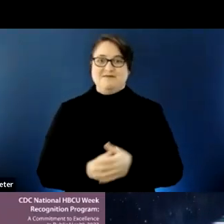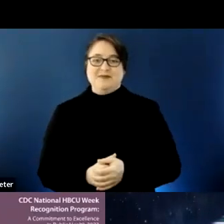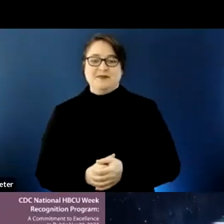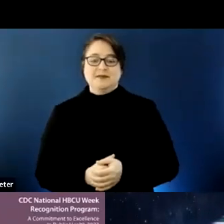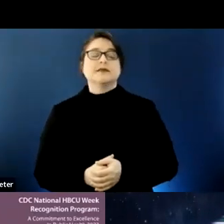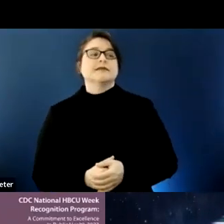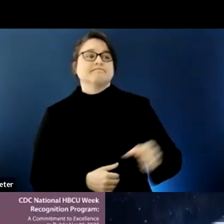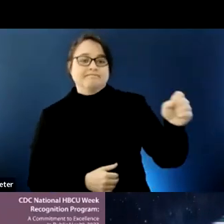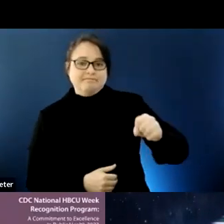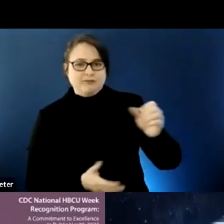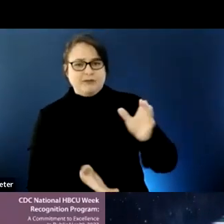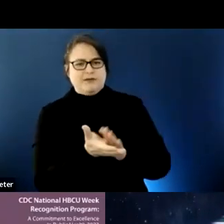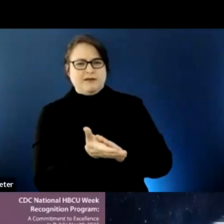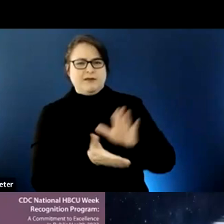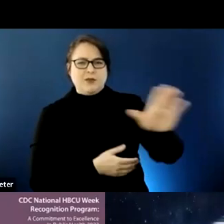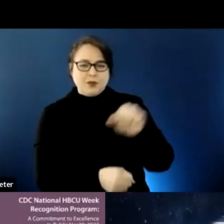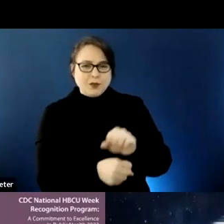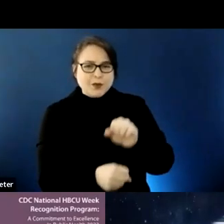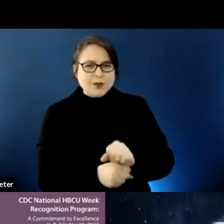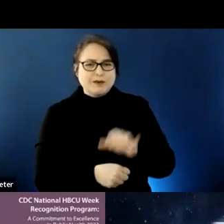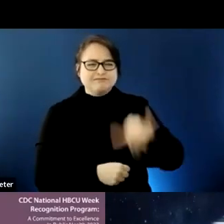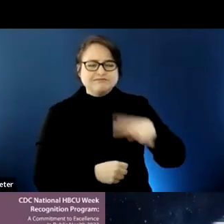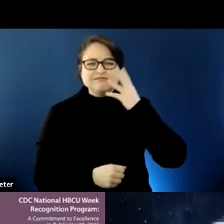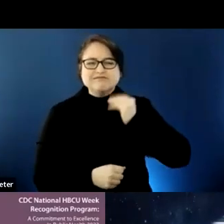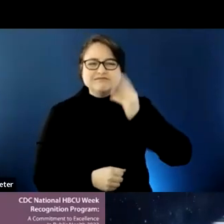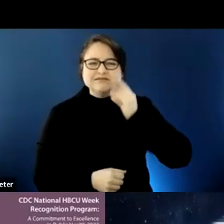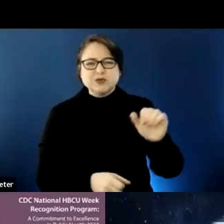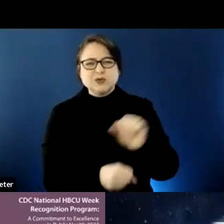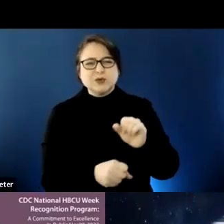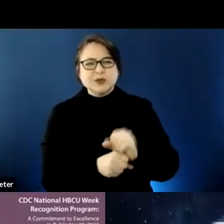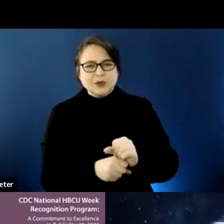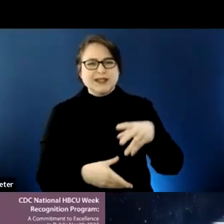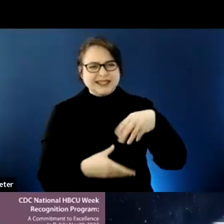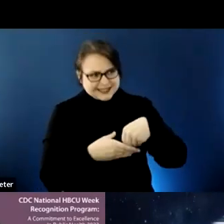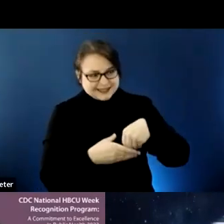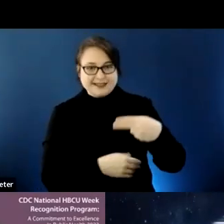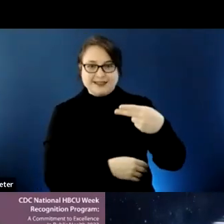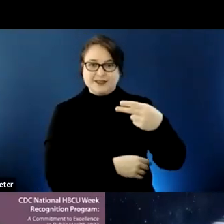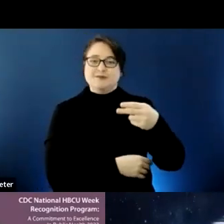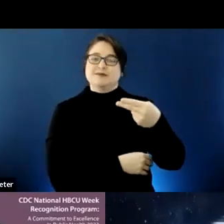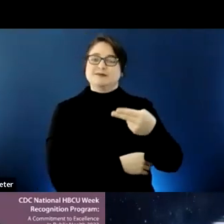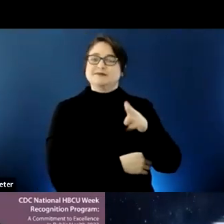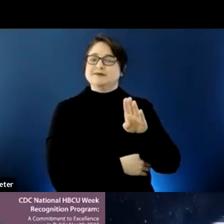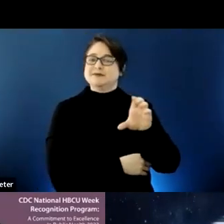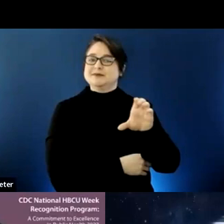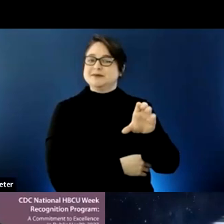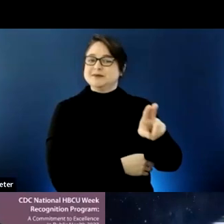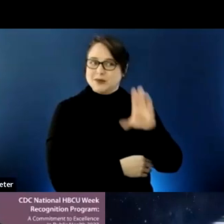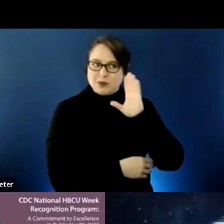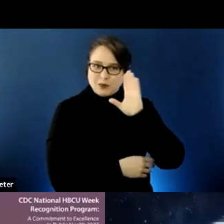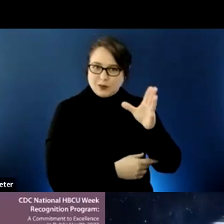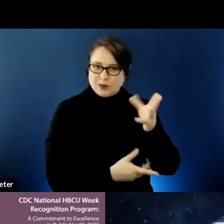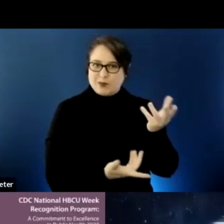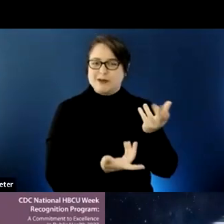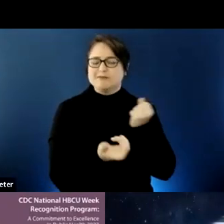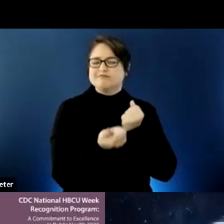we applaud you for that work. And I'm sure that experience working in that HBCU will help to create some successes as you move forward. I want to